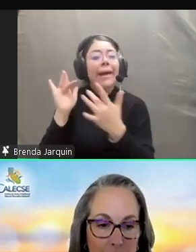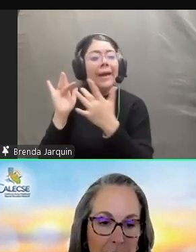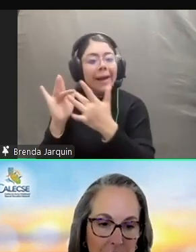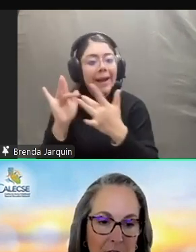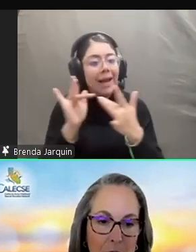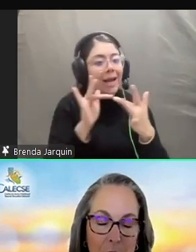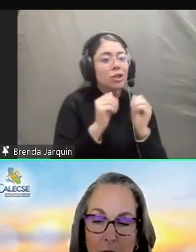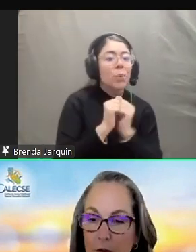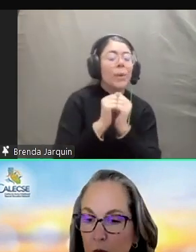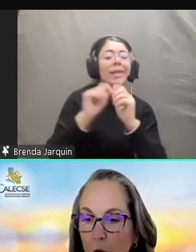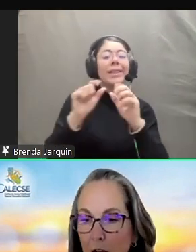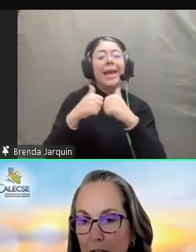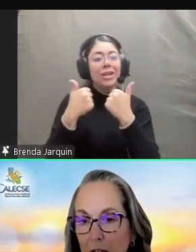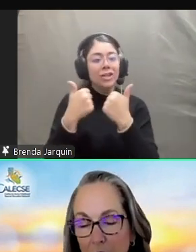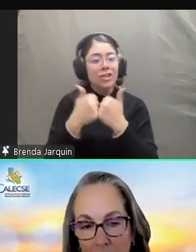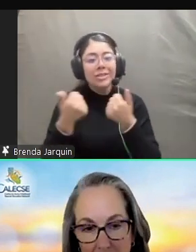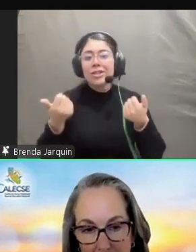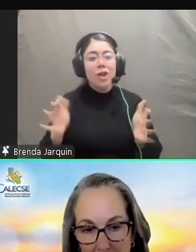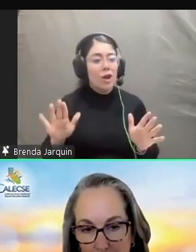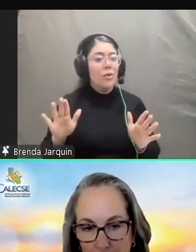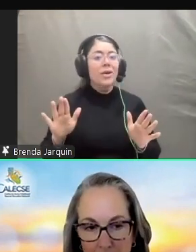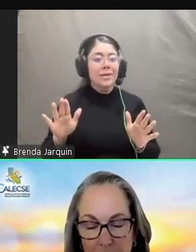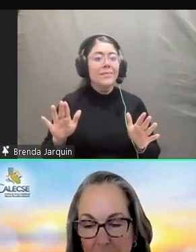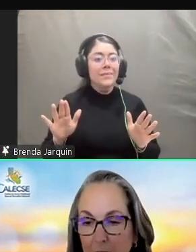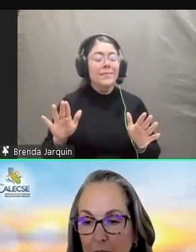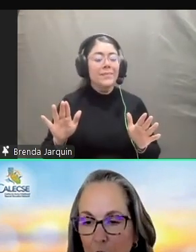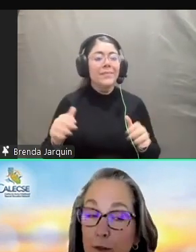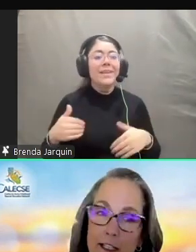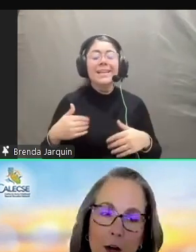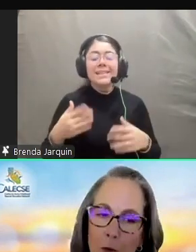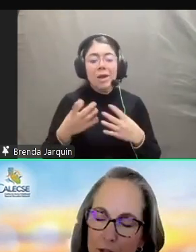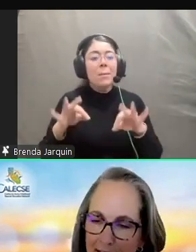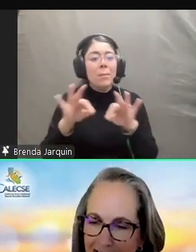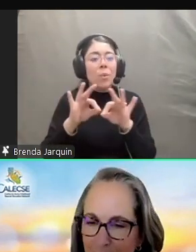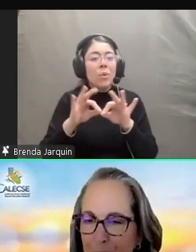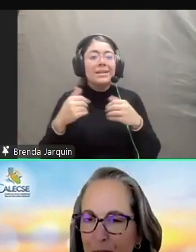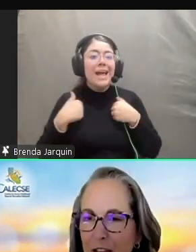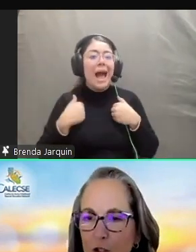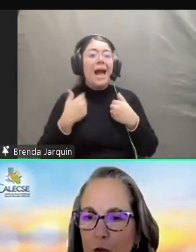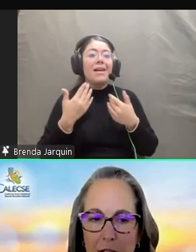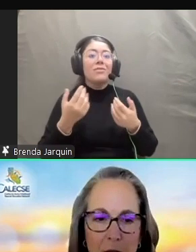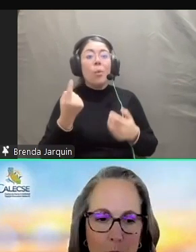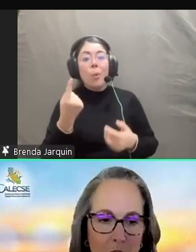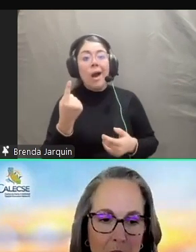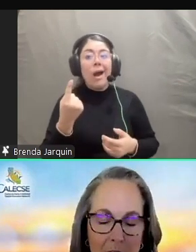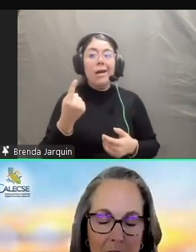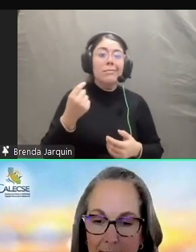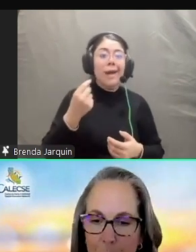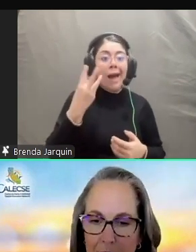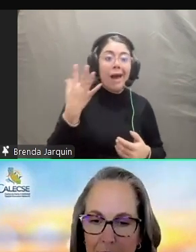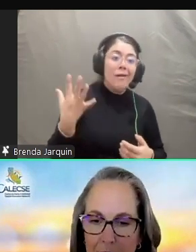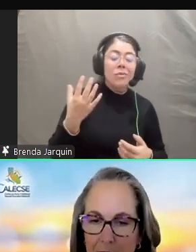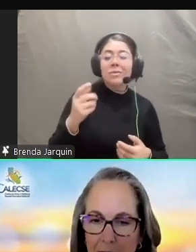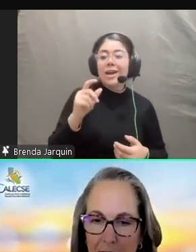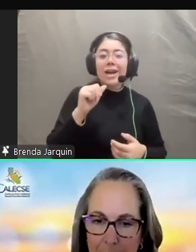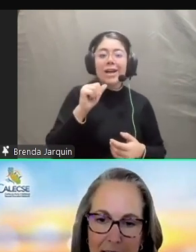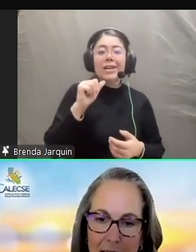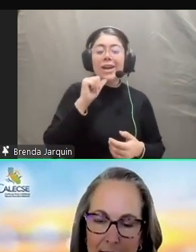agencies in your region, whether it's one or a handful, hopefully not more than that, to really work on the collaboration and make